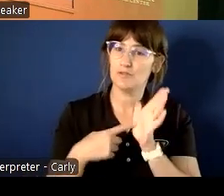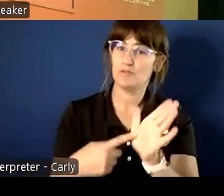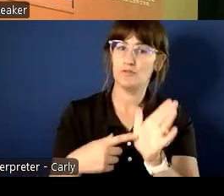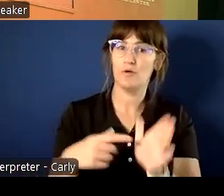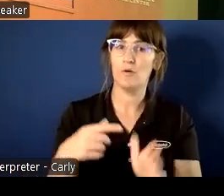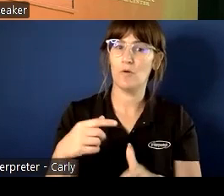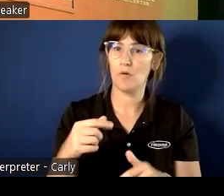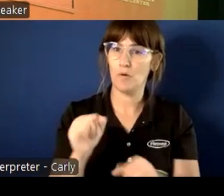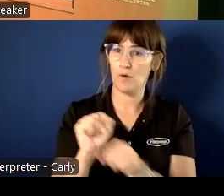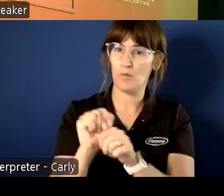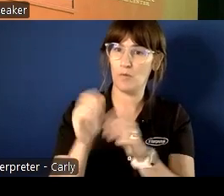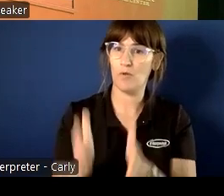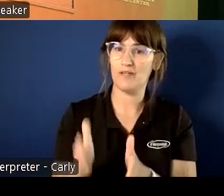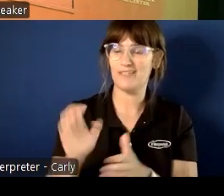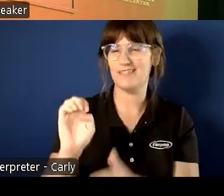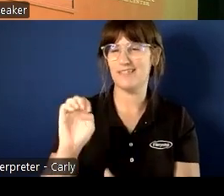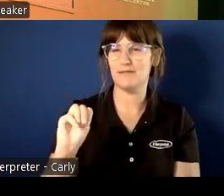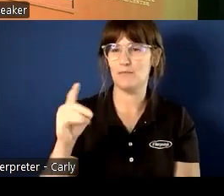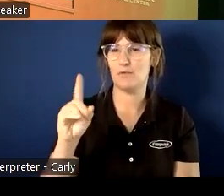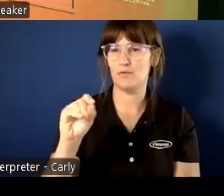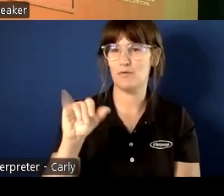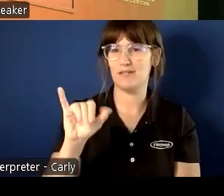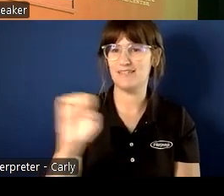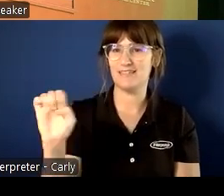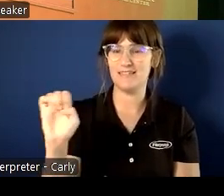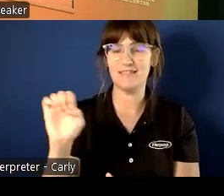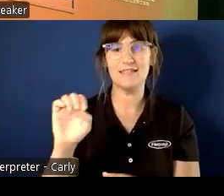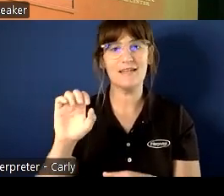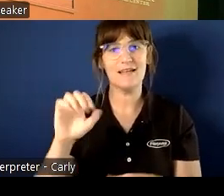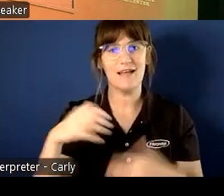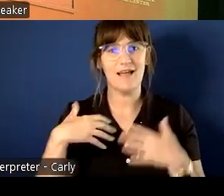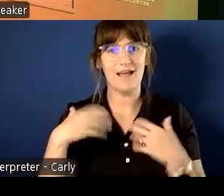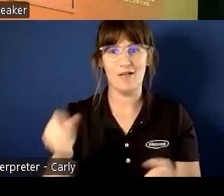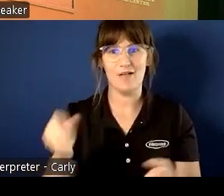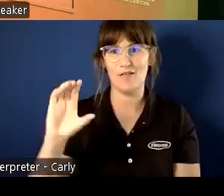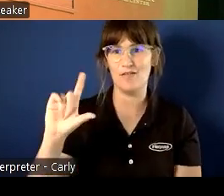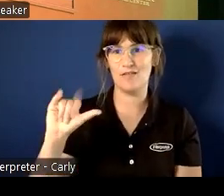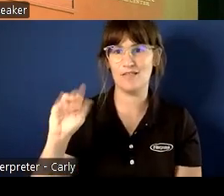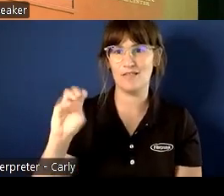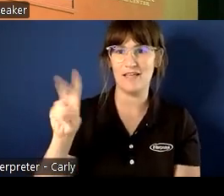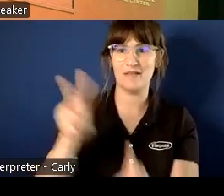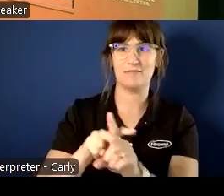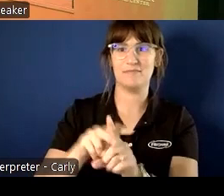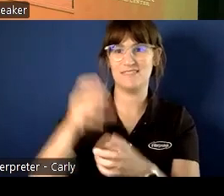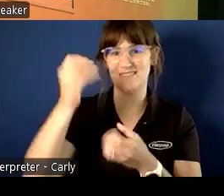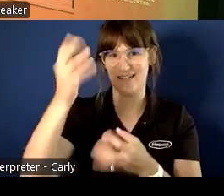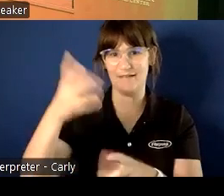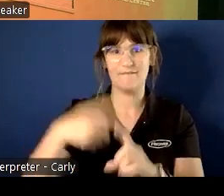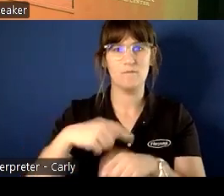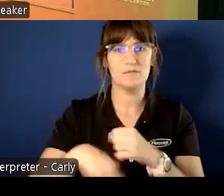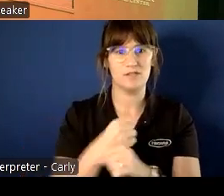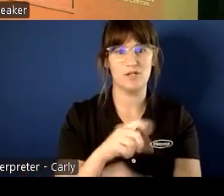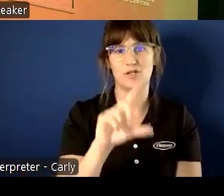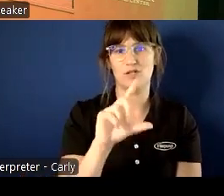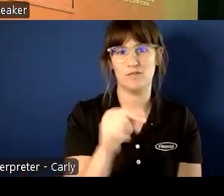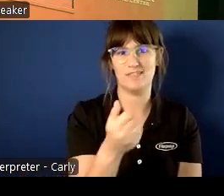data that include this 2-year period from 2016 to 2018. So like